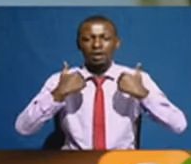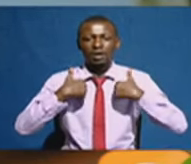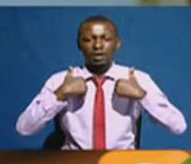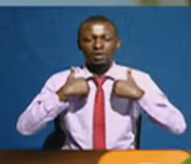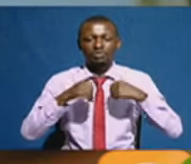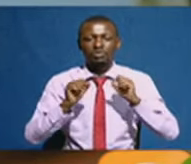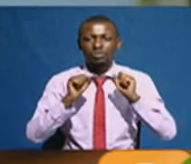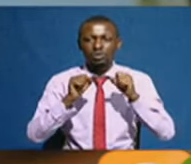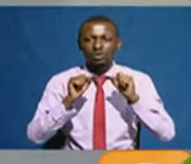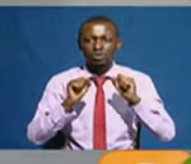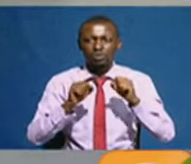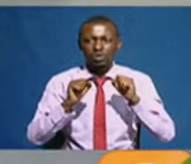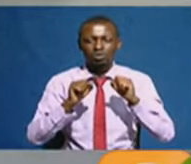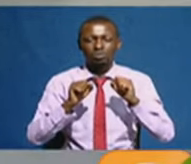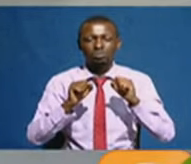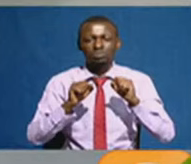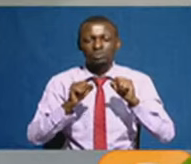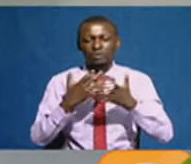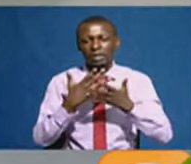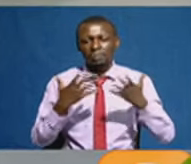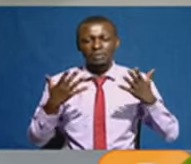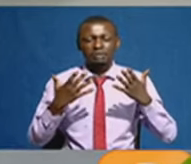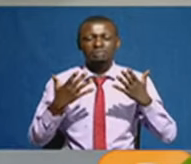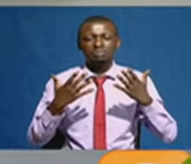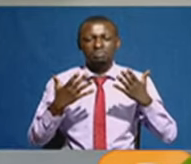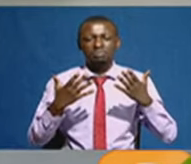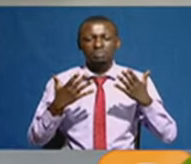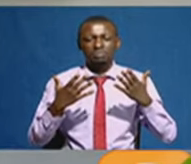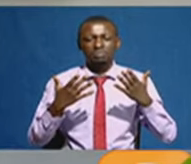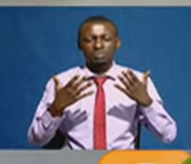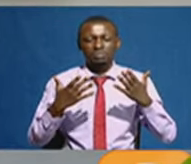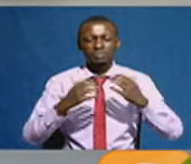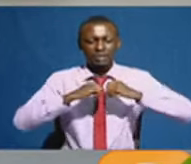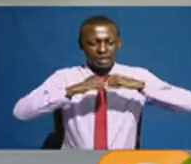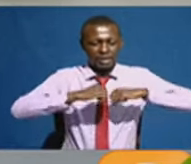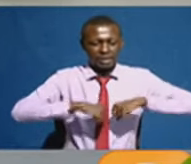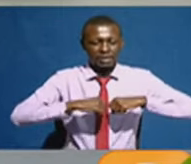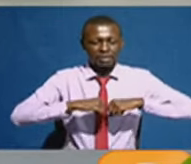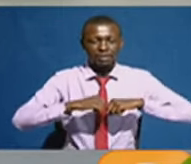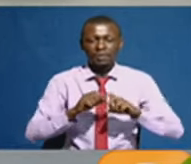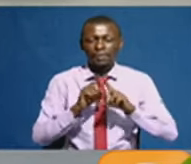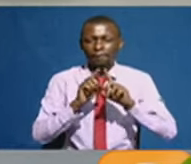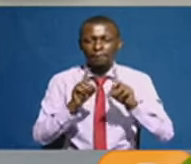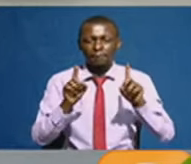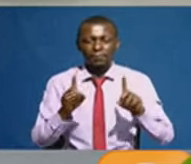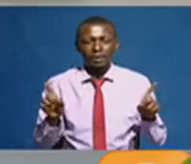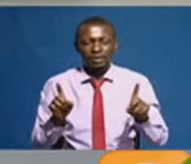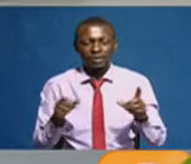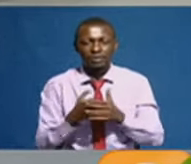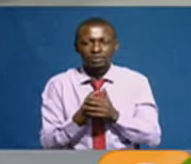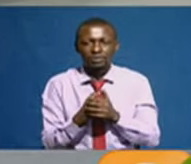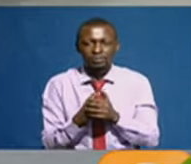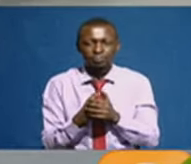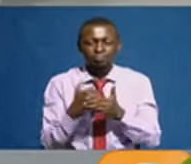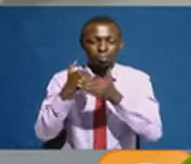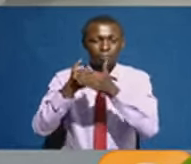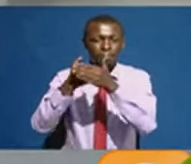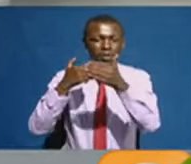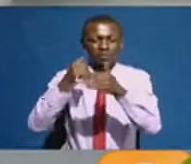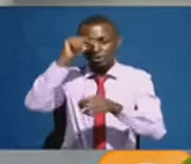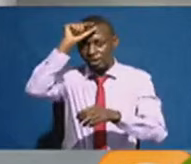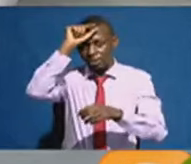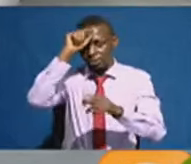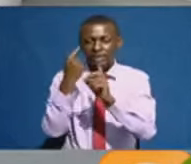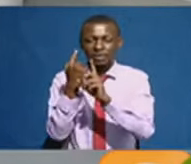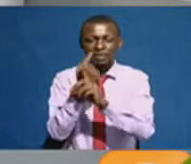cede some ground. It's starting to sound a bit like how it normally sounds with even previous governments, whether they're